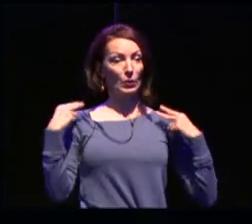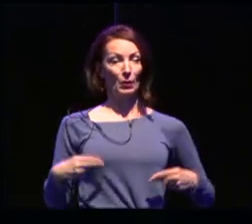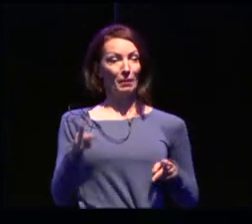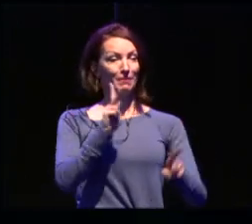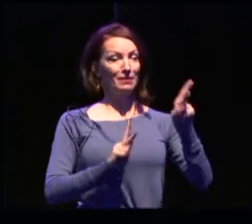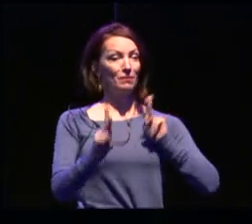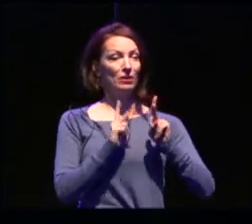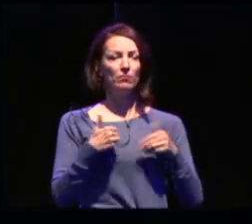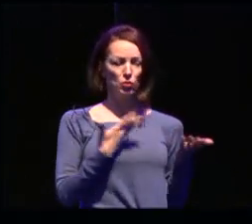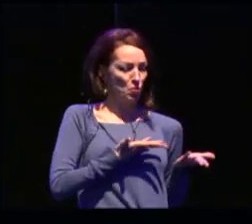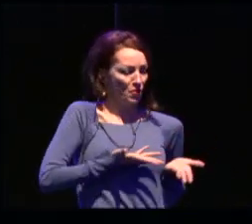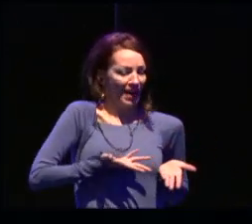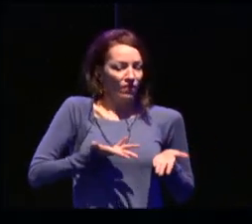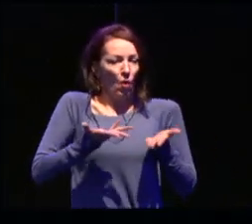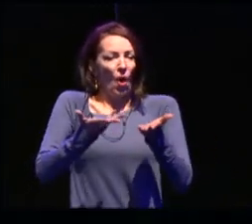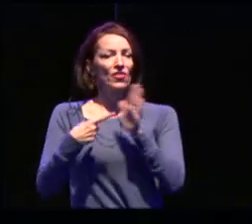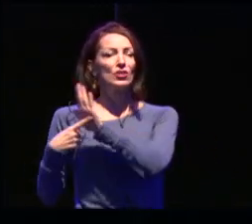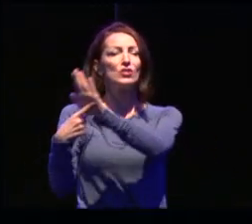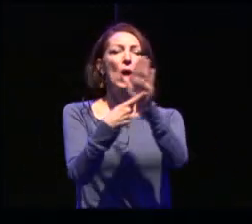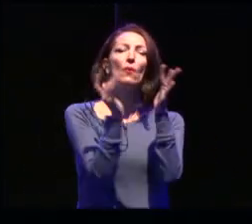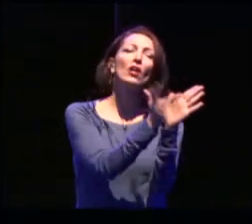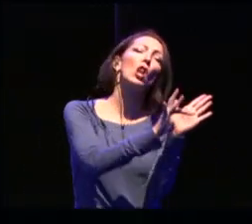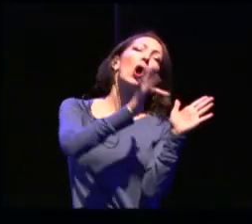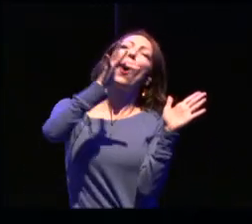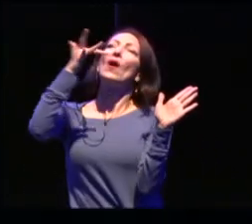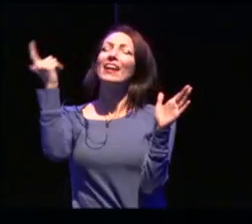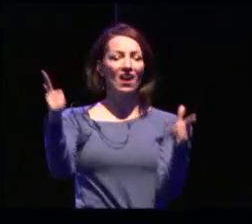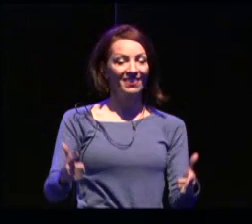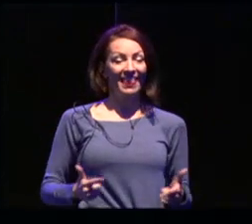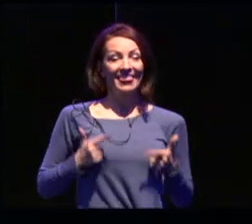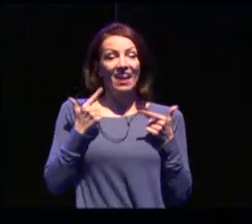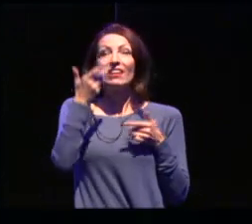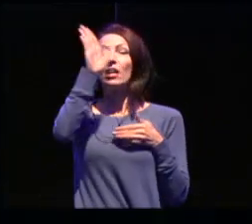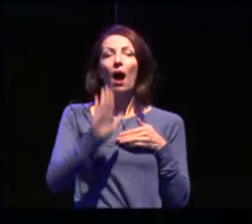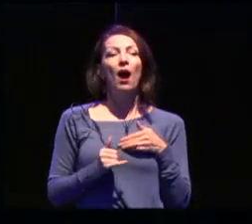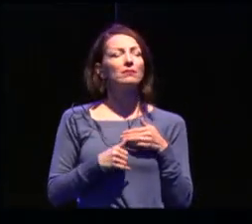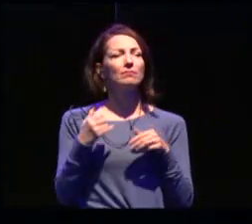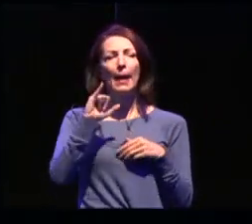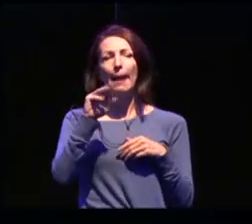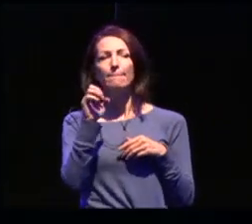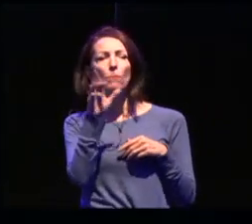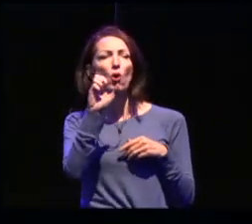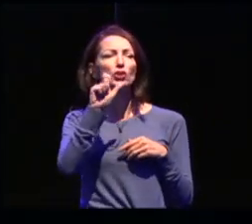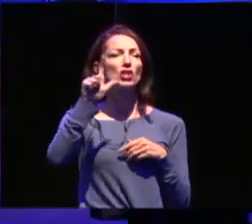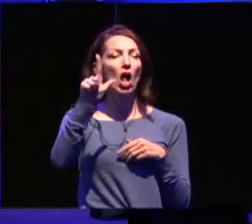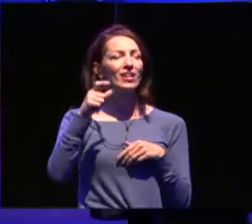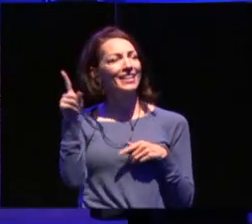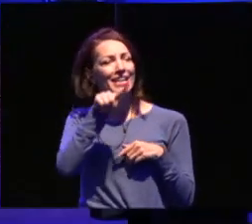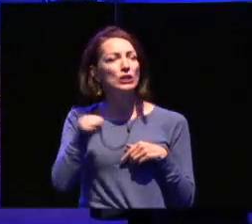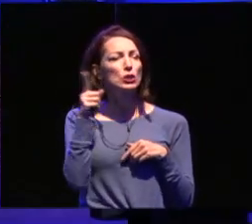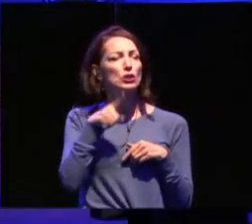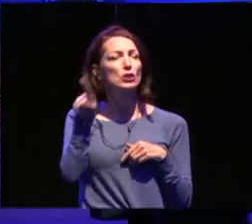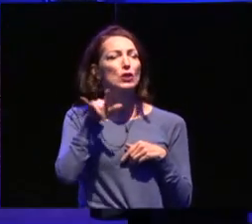time by which you're bringing forth the glory of the living God. You're bringing forth that which is immortal, that which is eternal, that which is forever, that which is